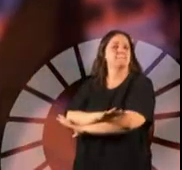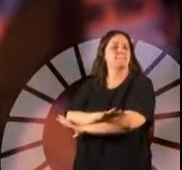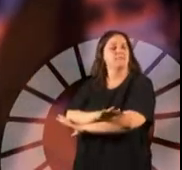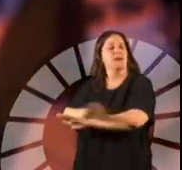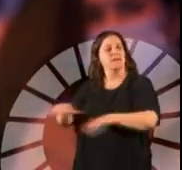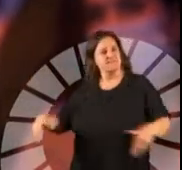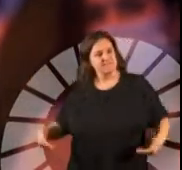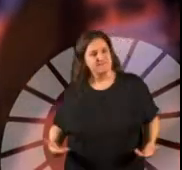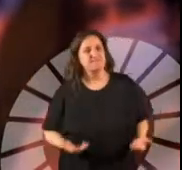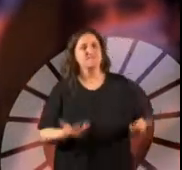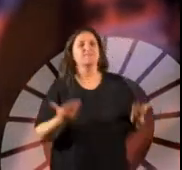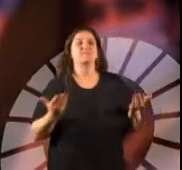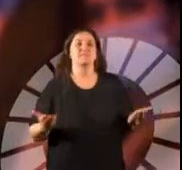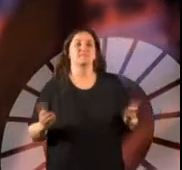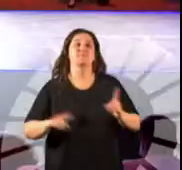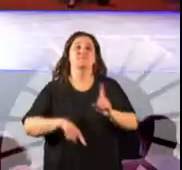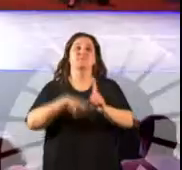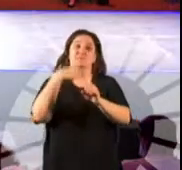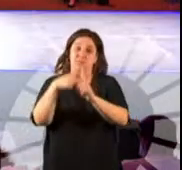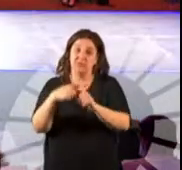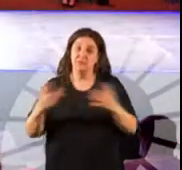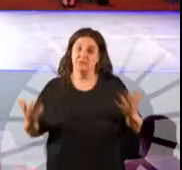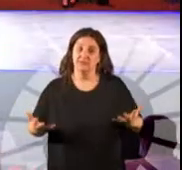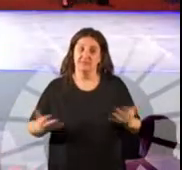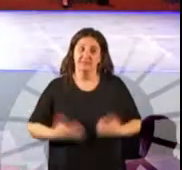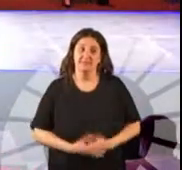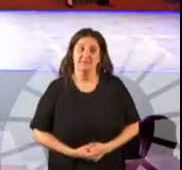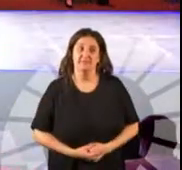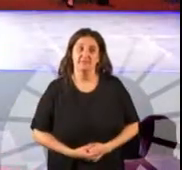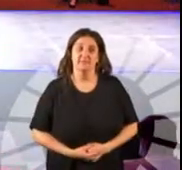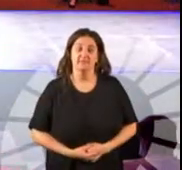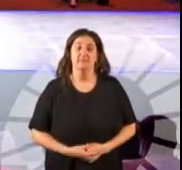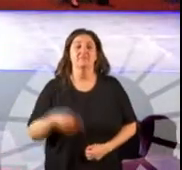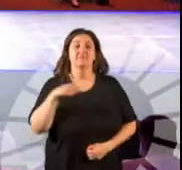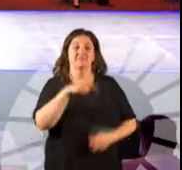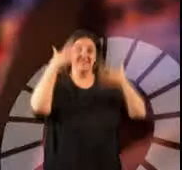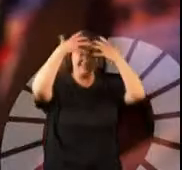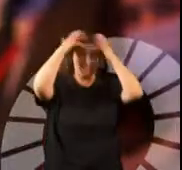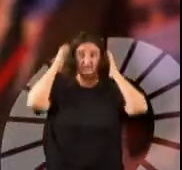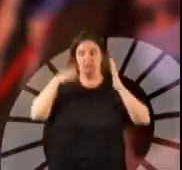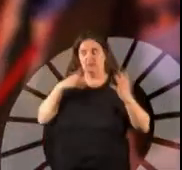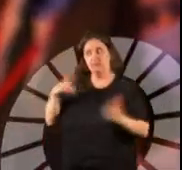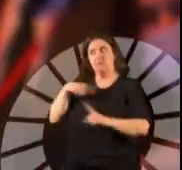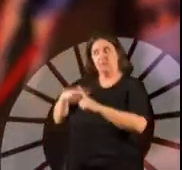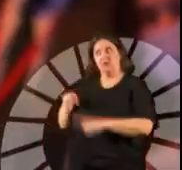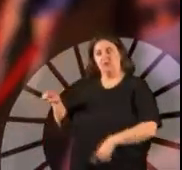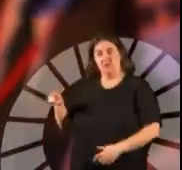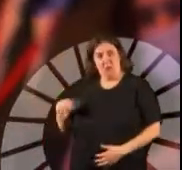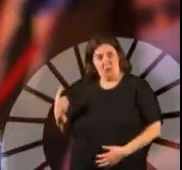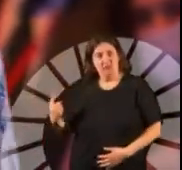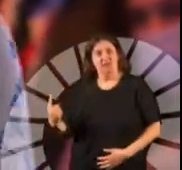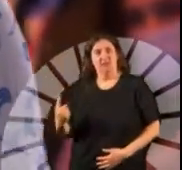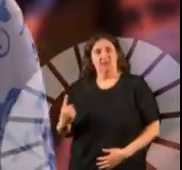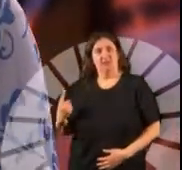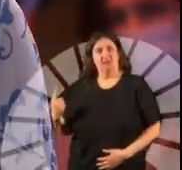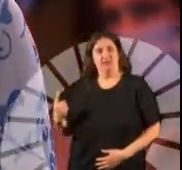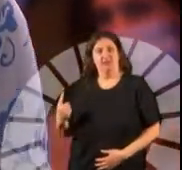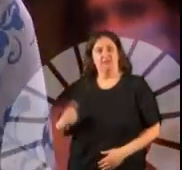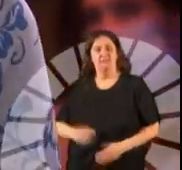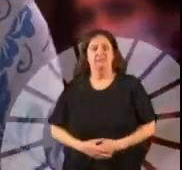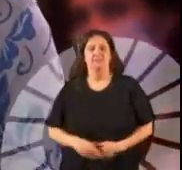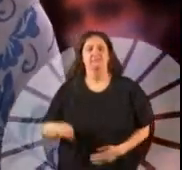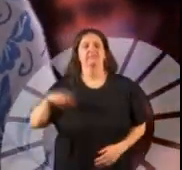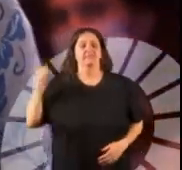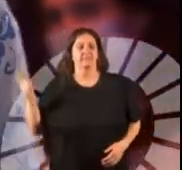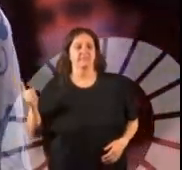They feel alone. And for lots, years and years and years, we have felt alone.